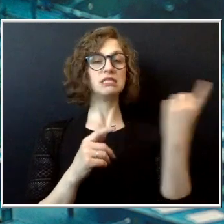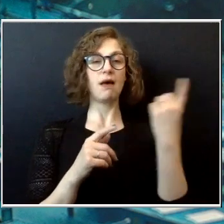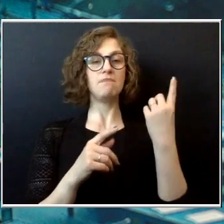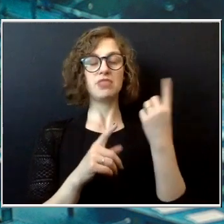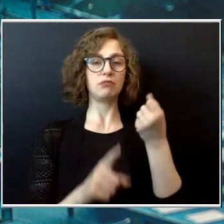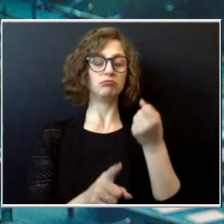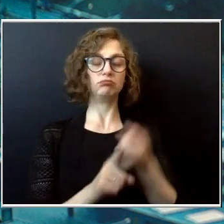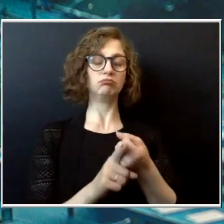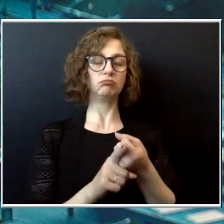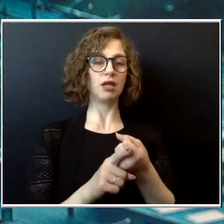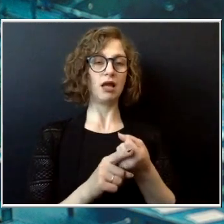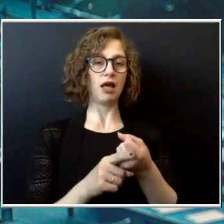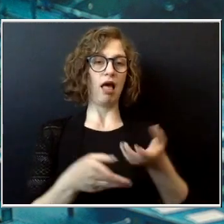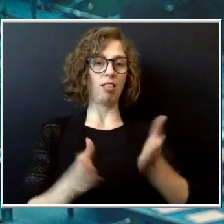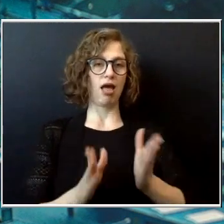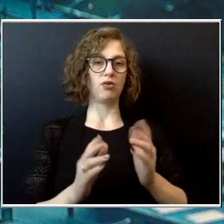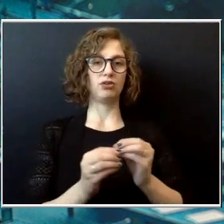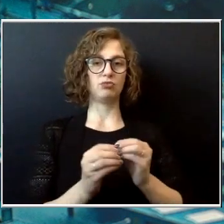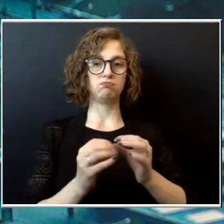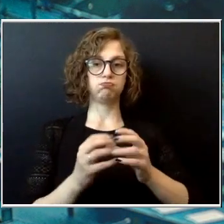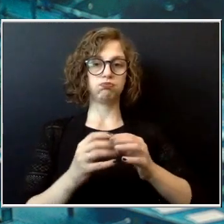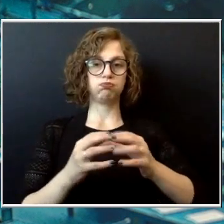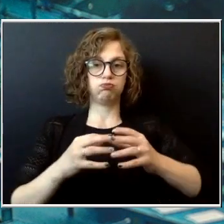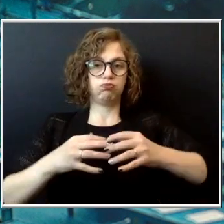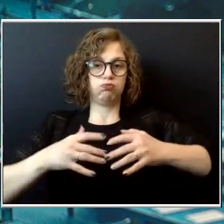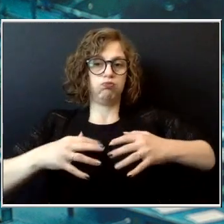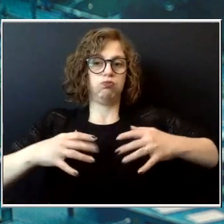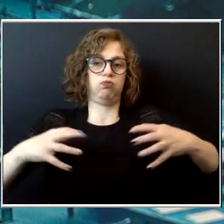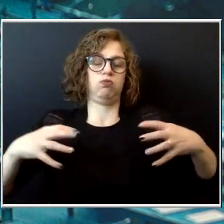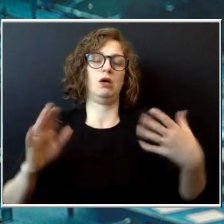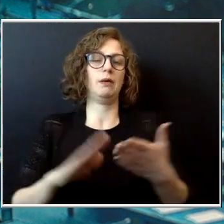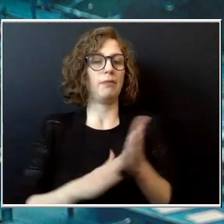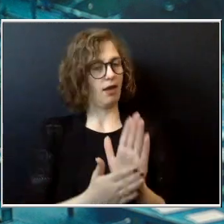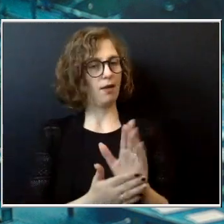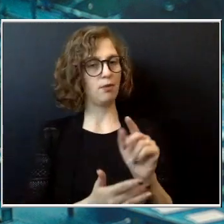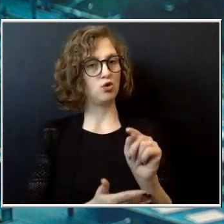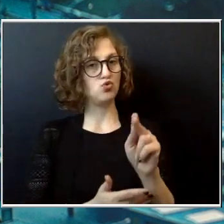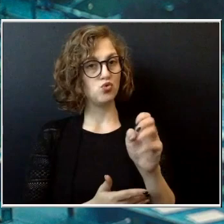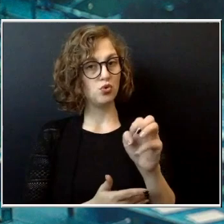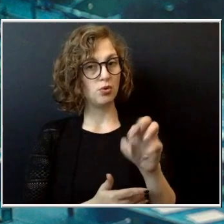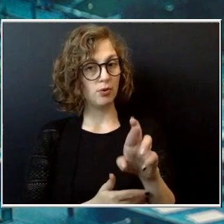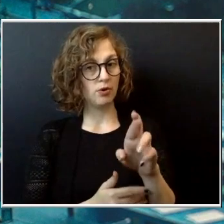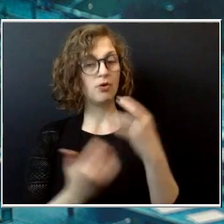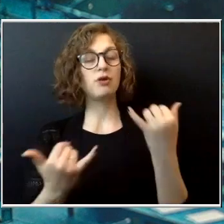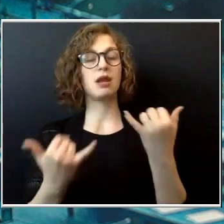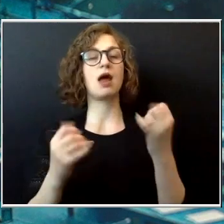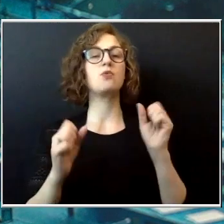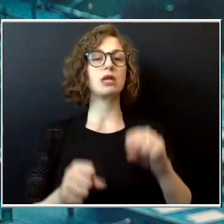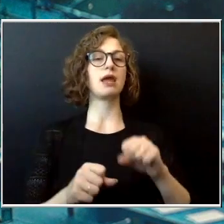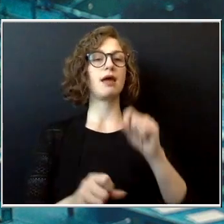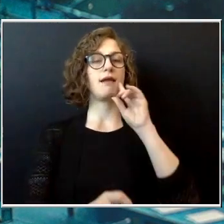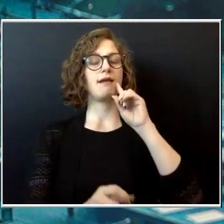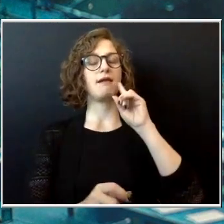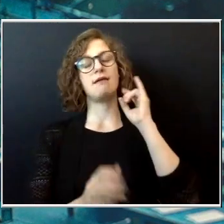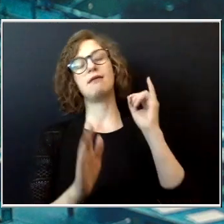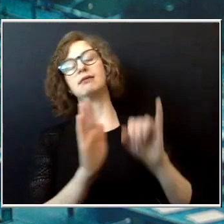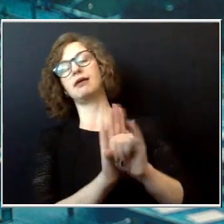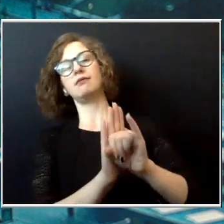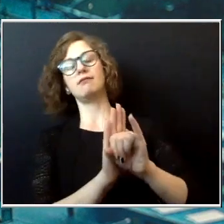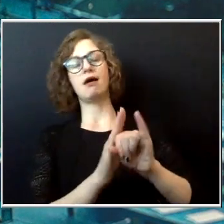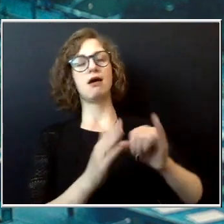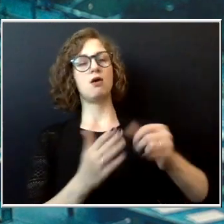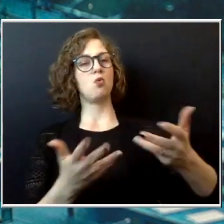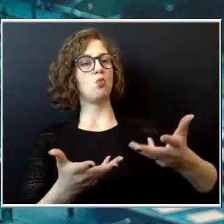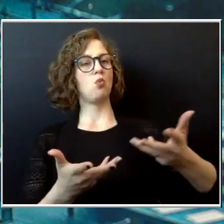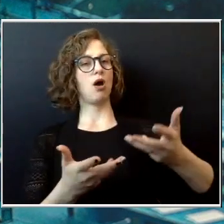or what we call a cancer. And now we can identify what those mutations are, and we have drugs that target them that we can